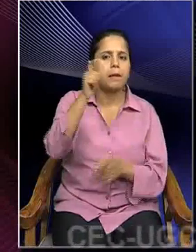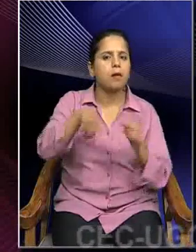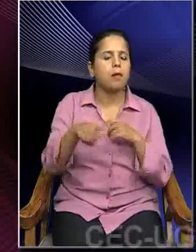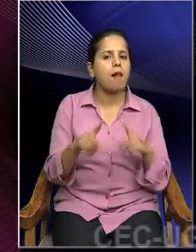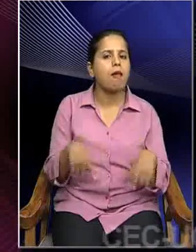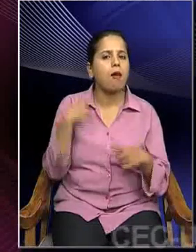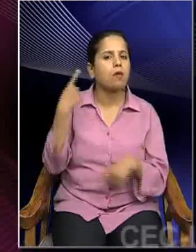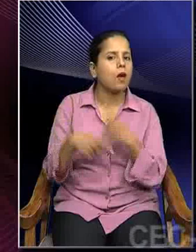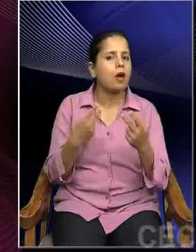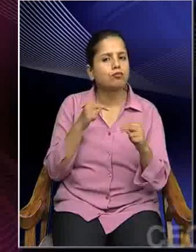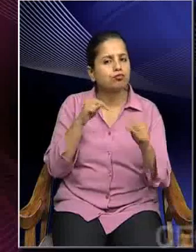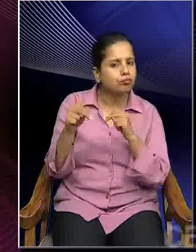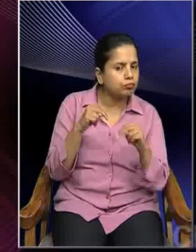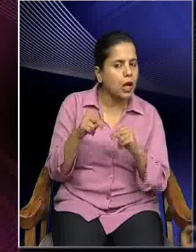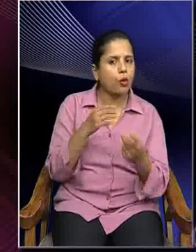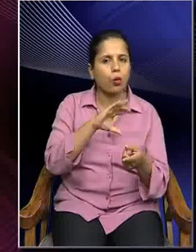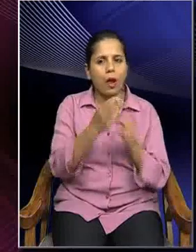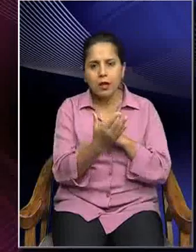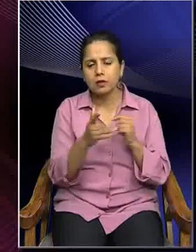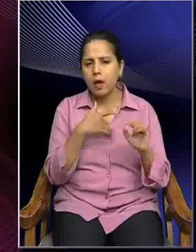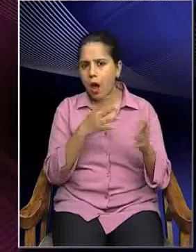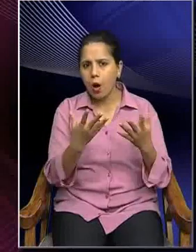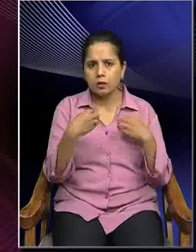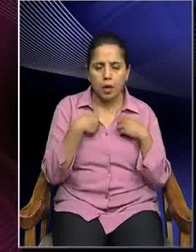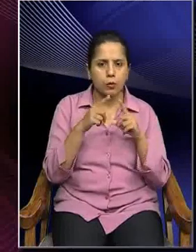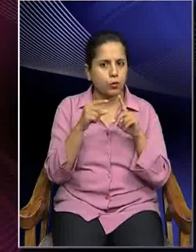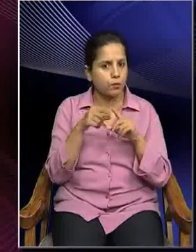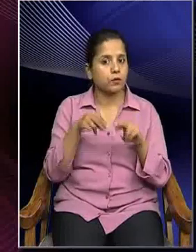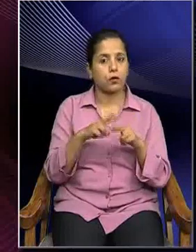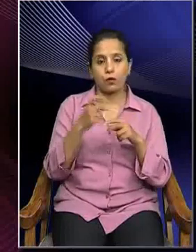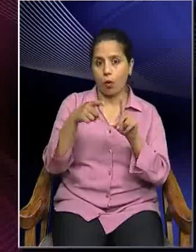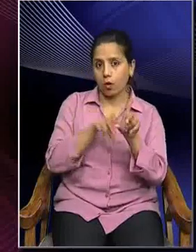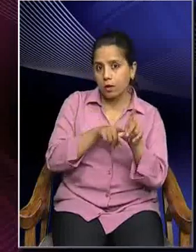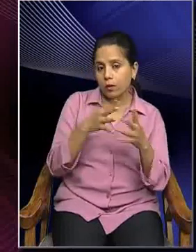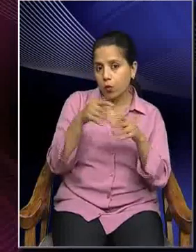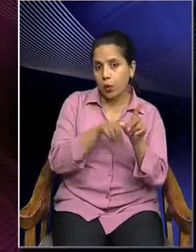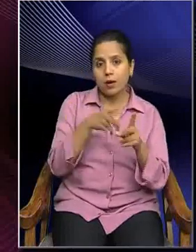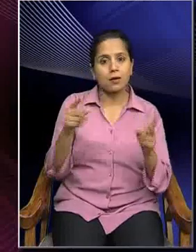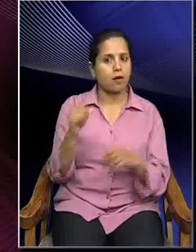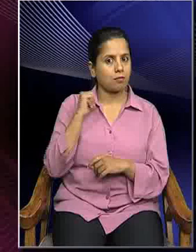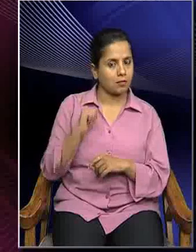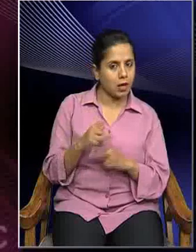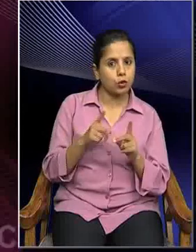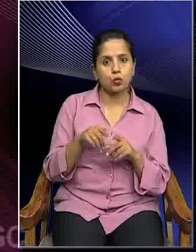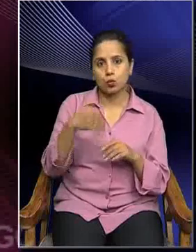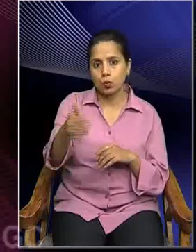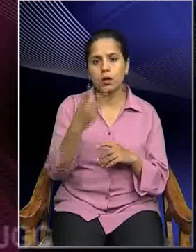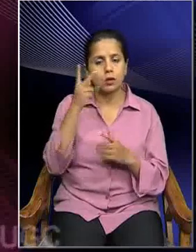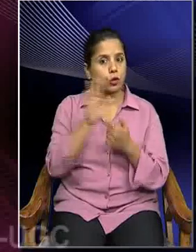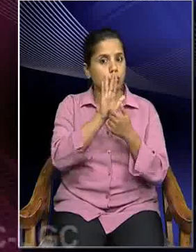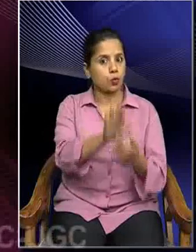life with a given culture. So the folkway becomes an concern or symbolic of